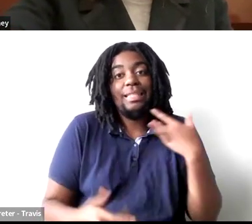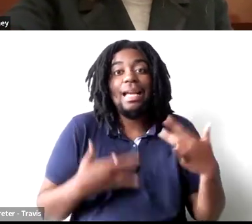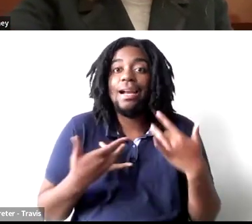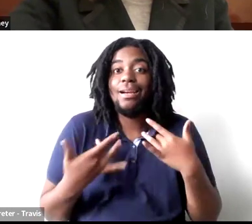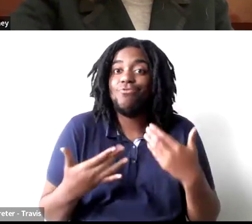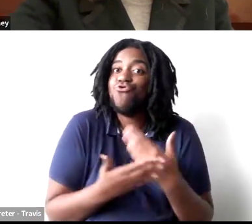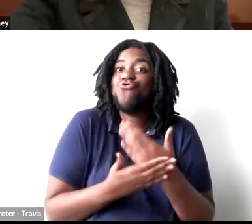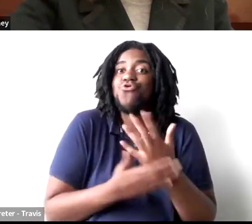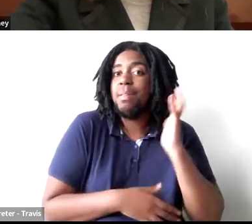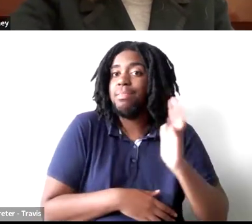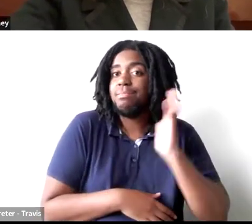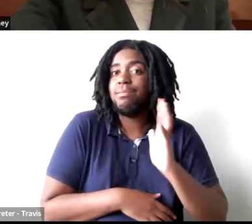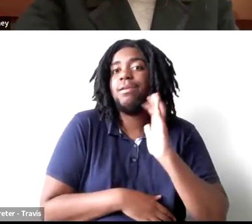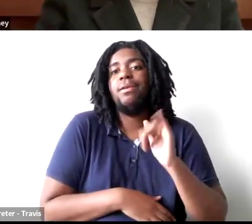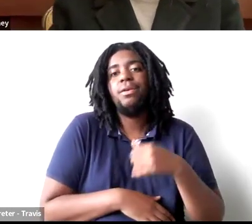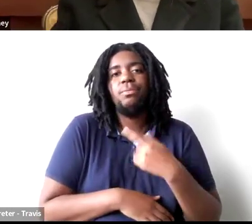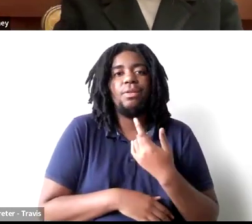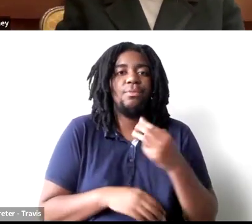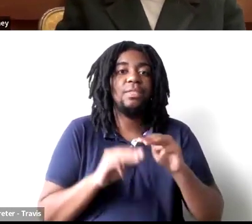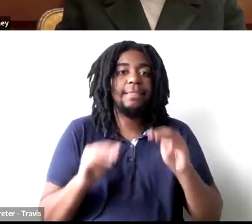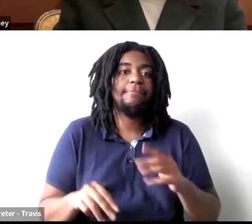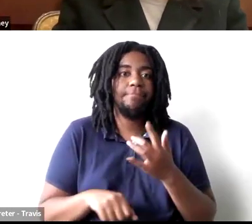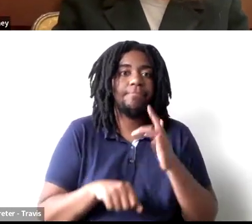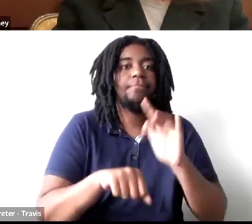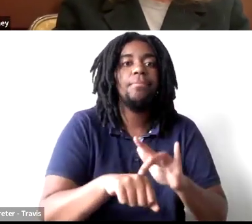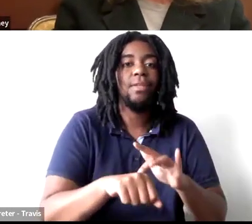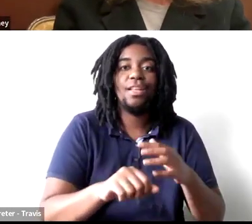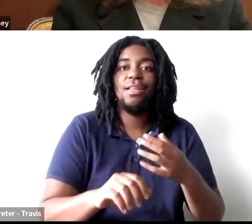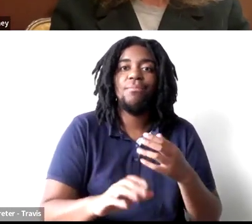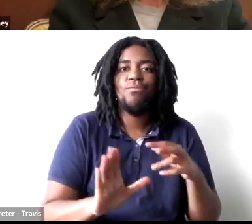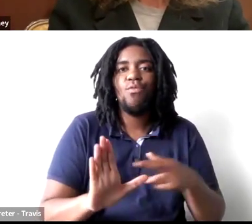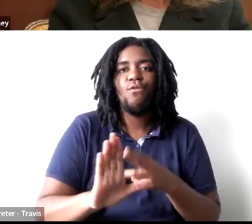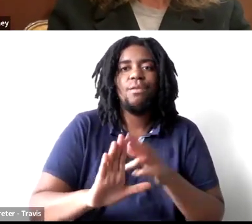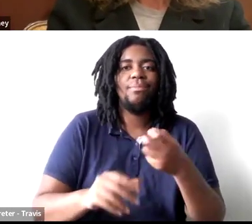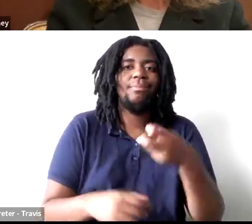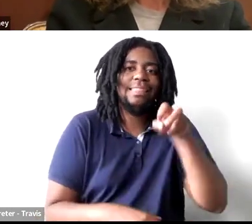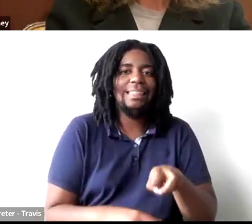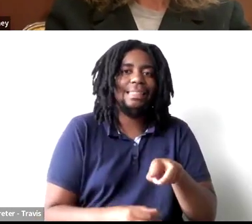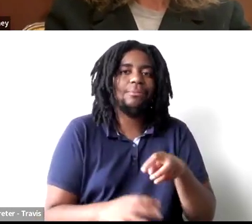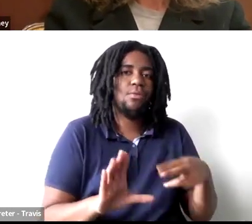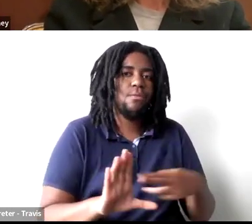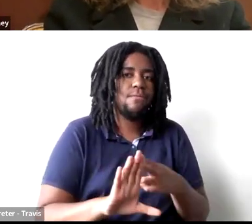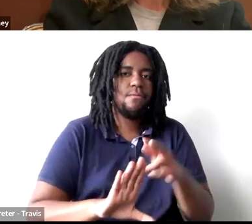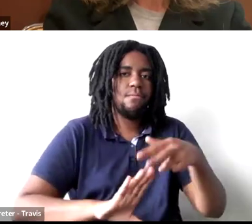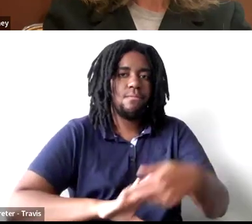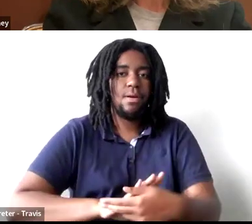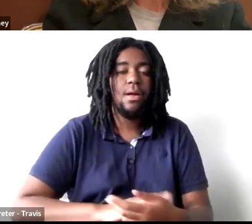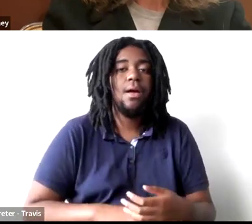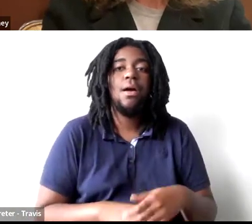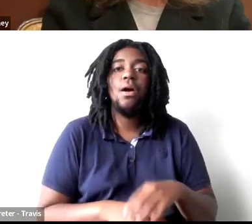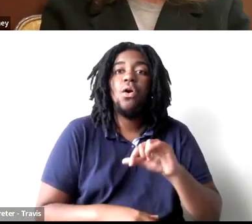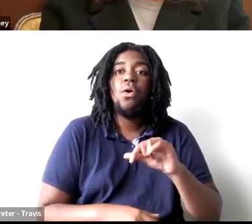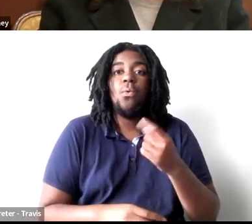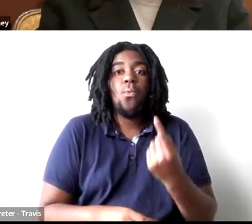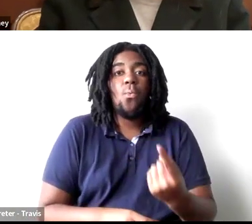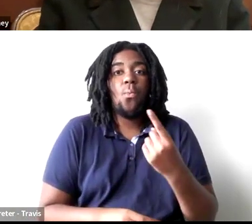was the profile to be cut, like the graduating class from Penn. This group of guys got together and went to the Peale Museum and all had their